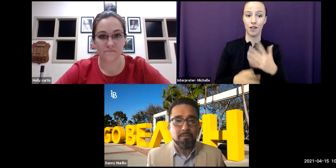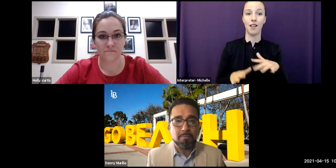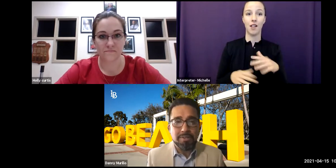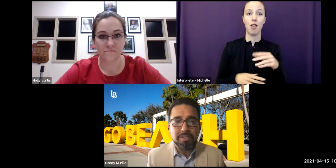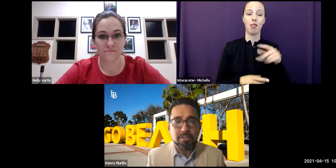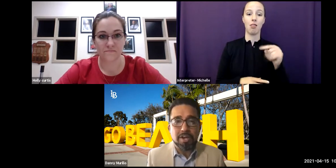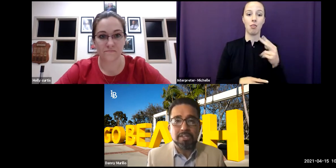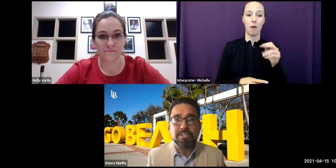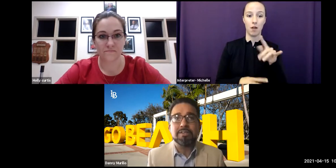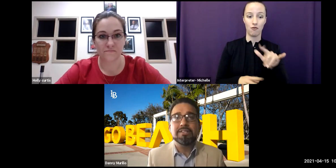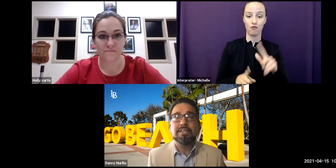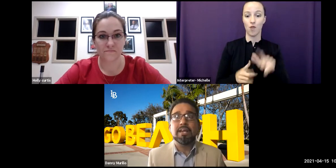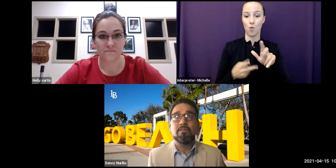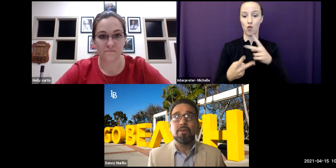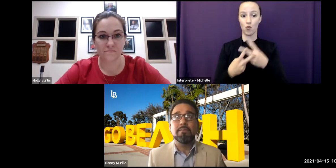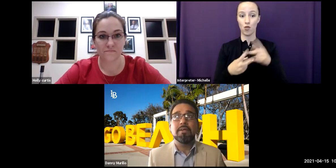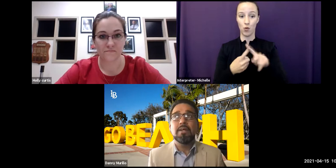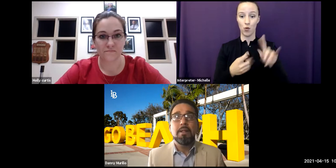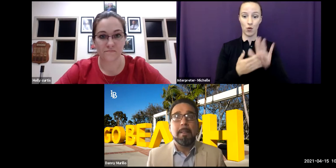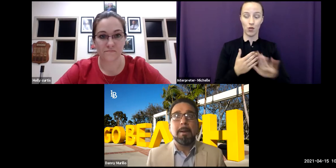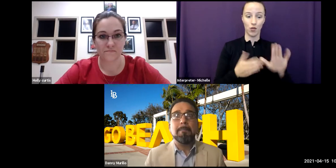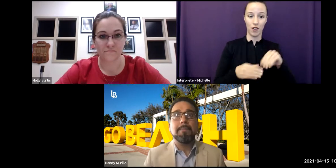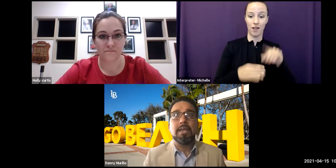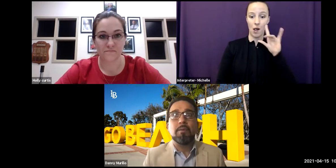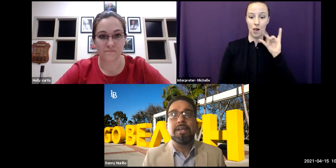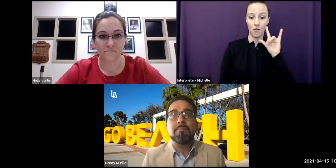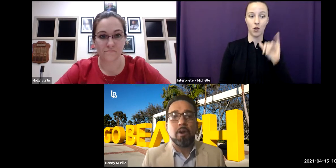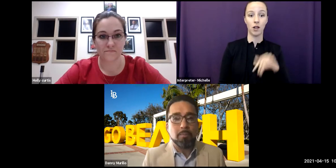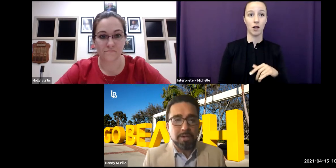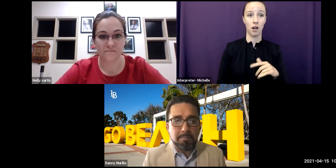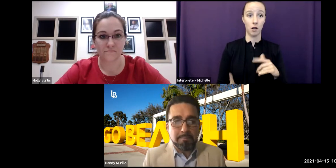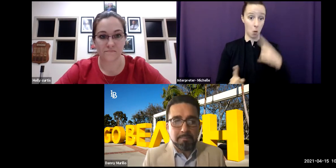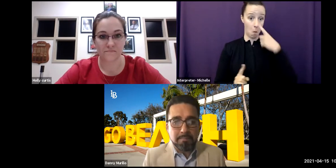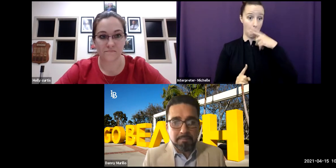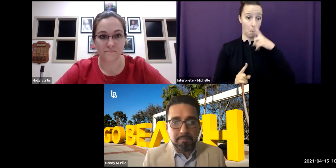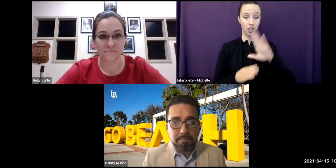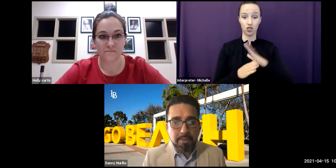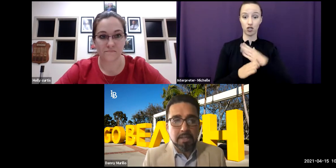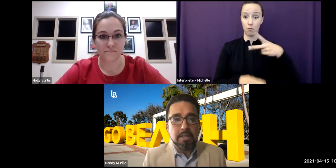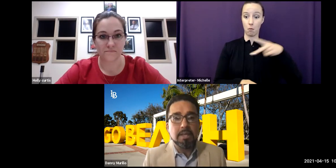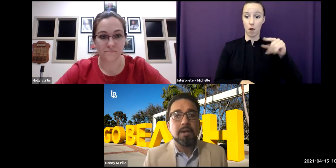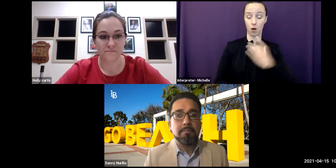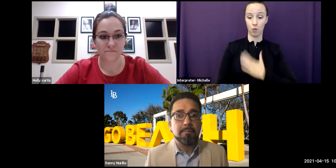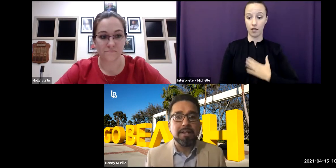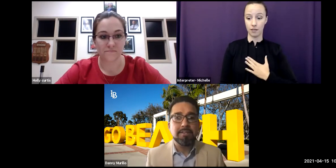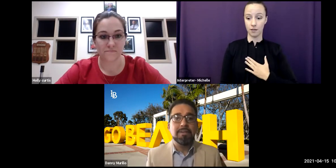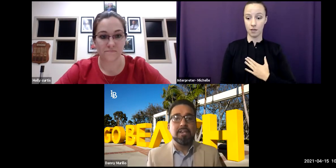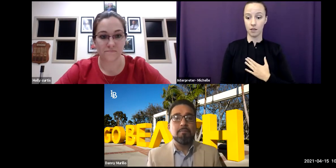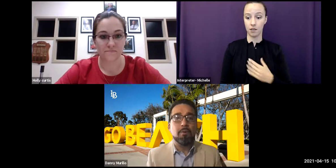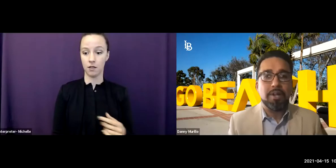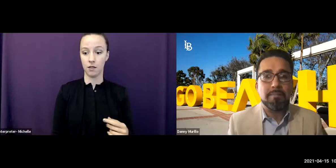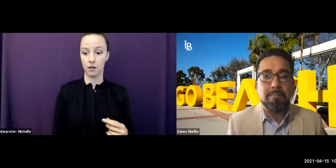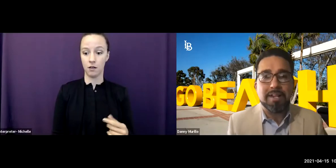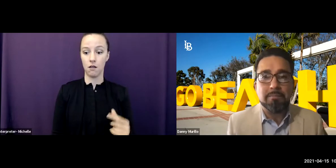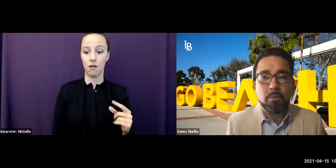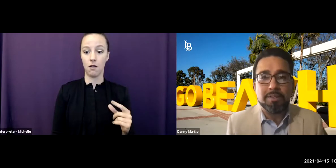Report from Prison to College Degrees in California. Can we get the PowerPoint up? The Possibility